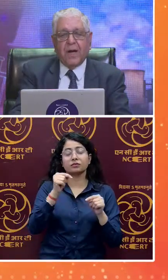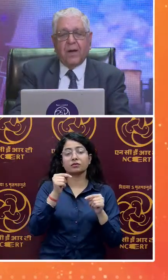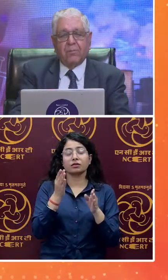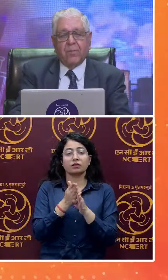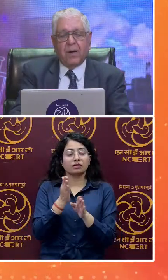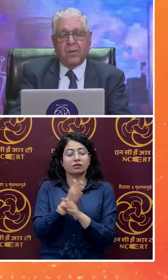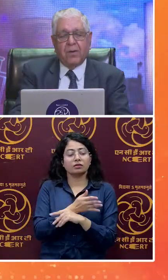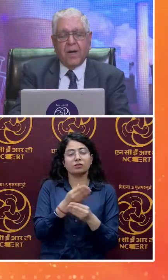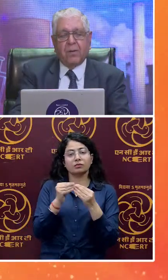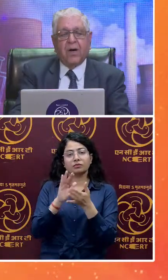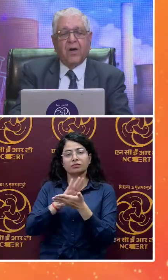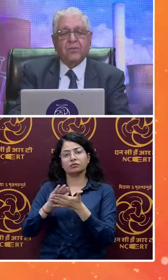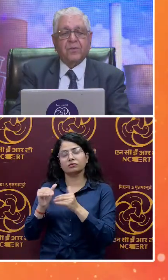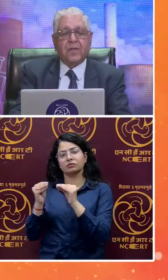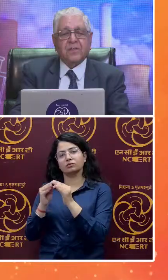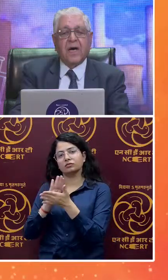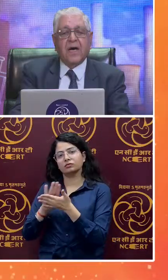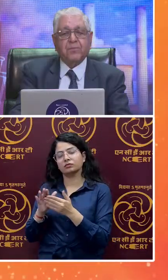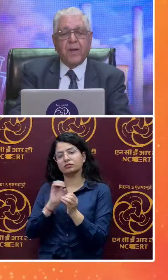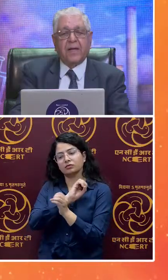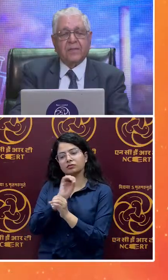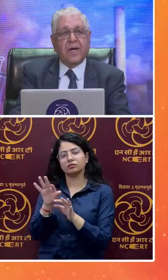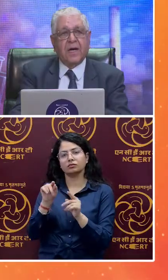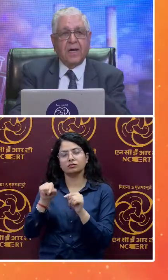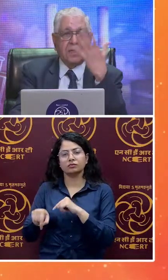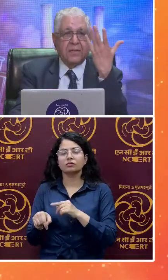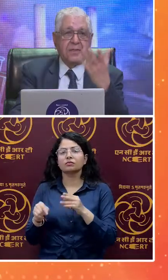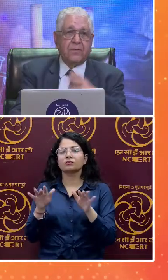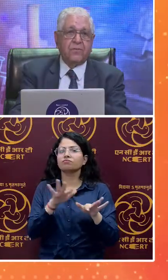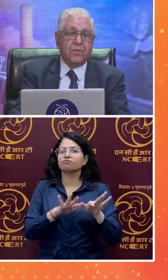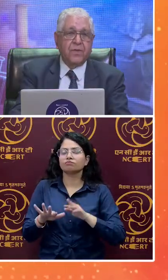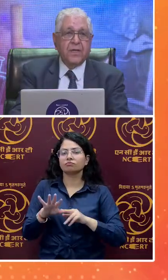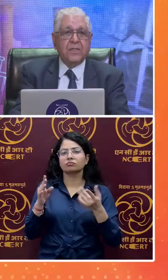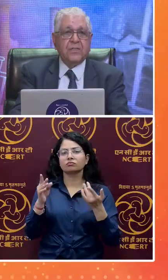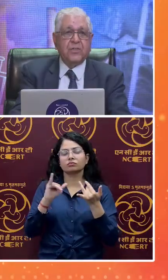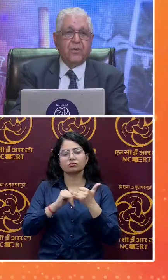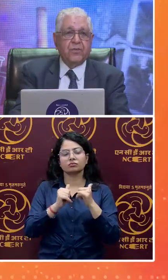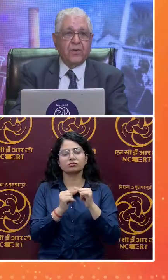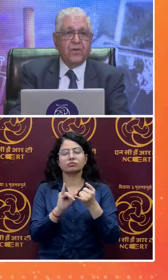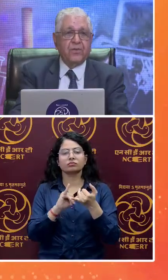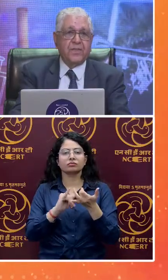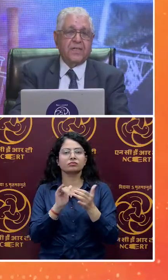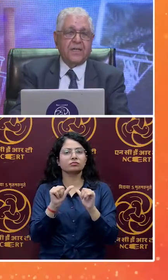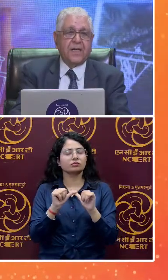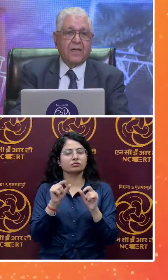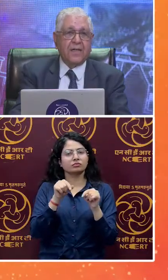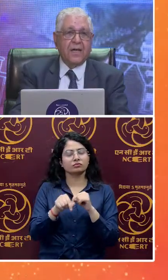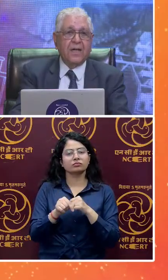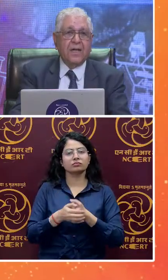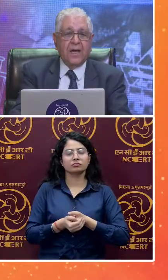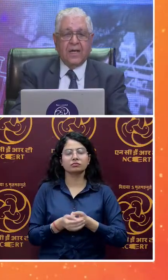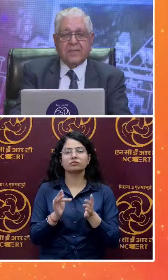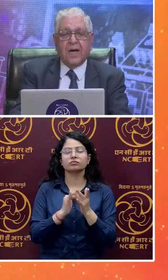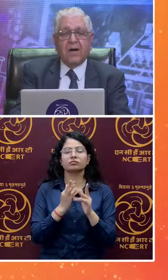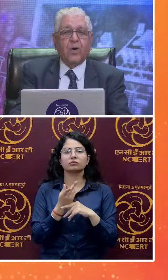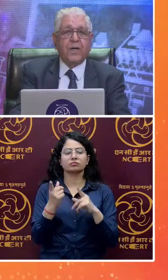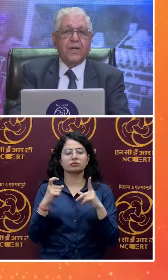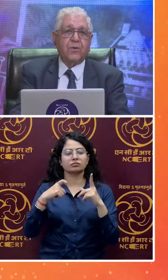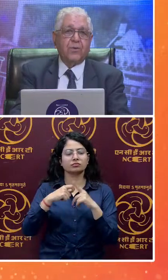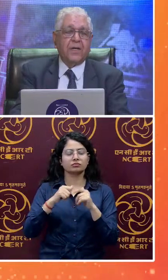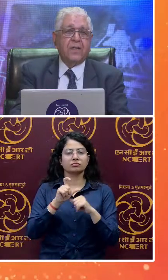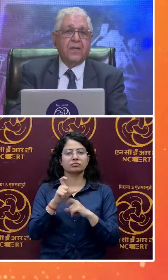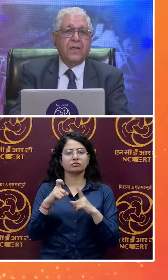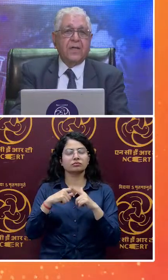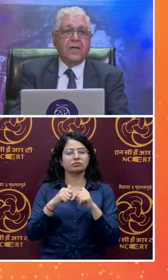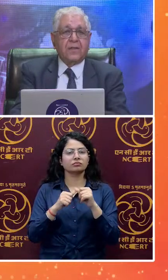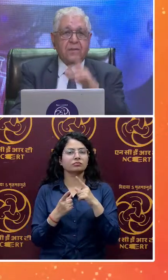informed Bhabha of Saha's plan. Saha had conceived of Institute of Nuclear Physics at Calcutta, and Saha wanted